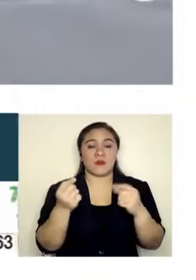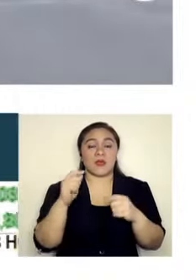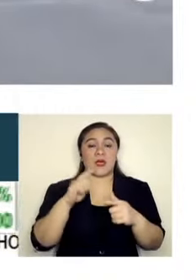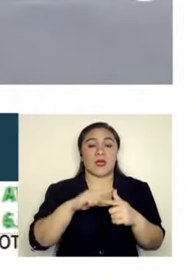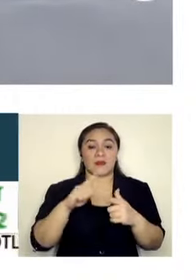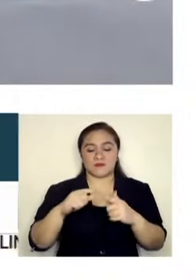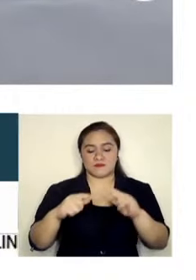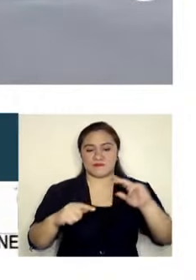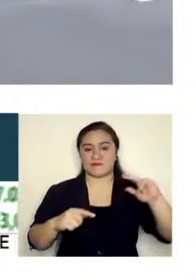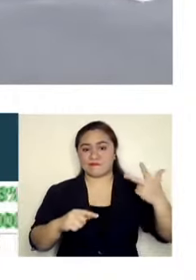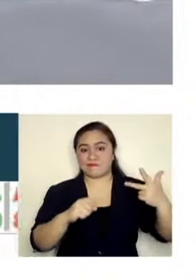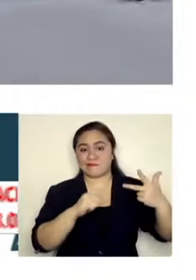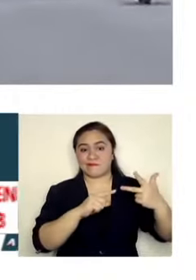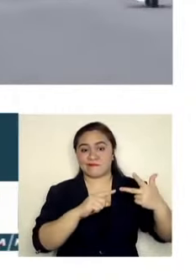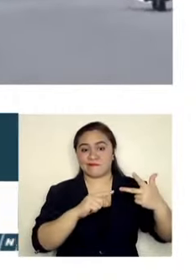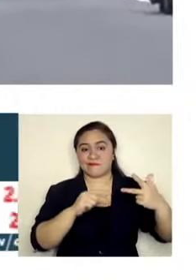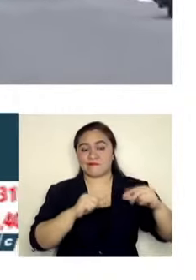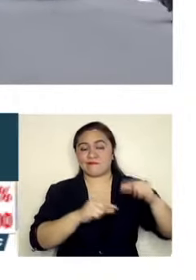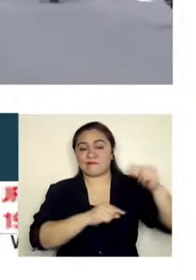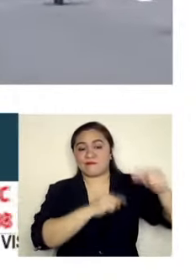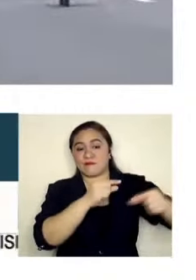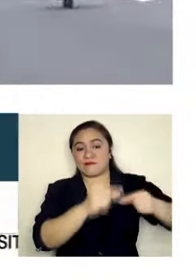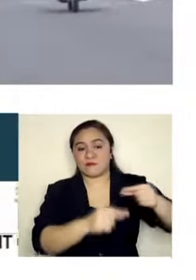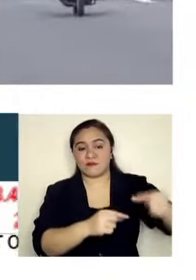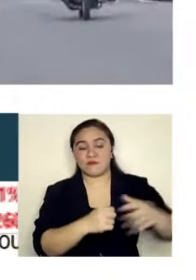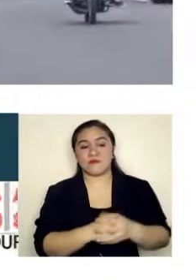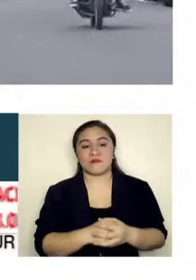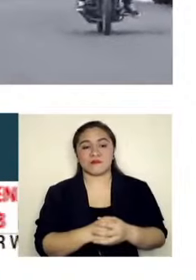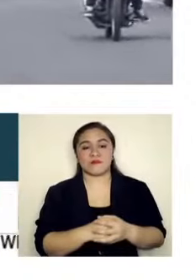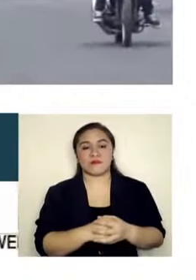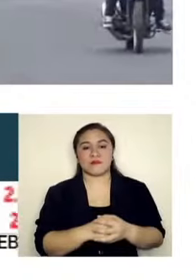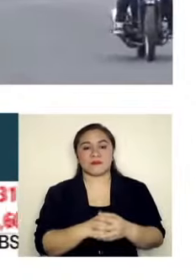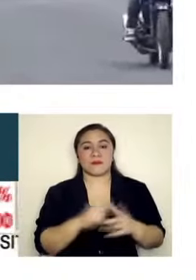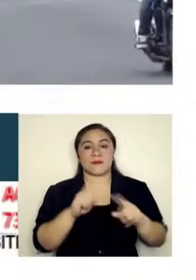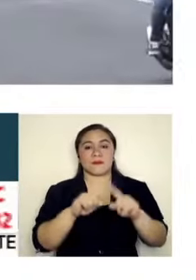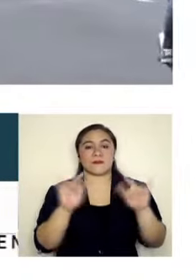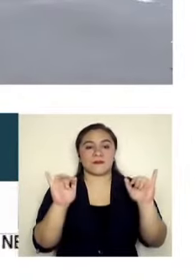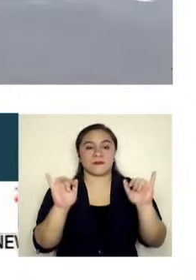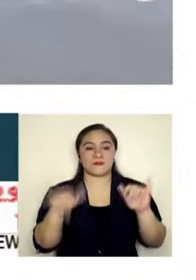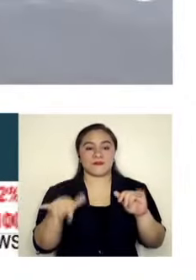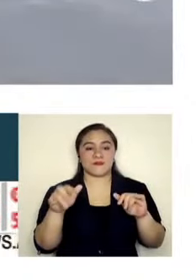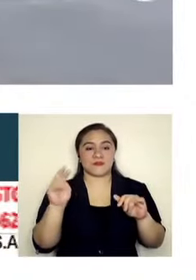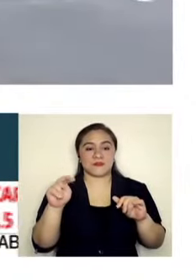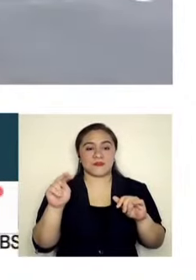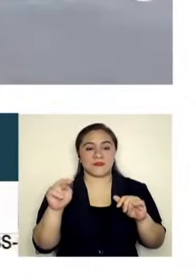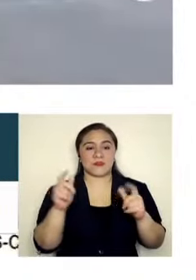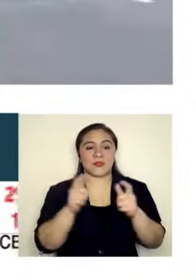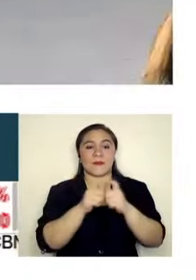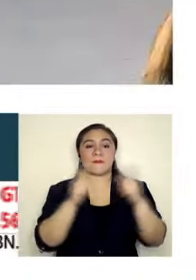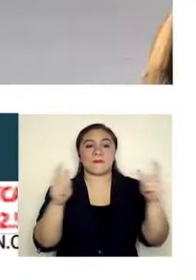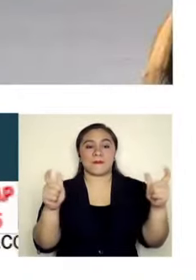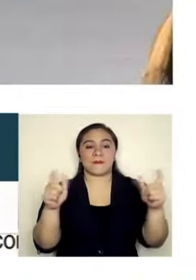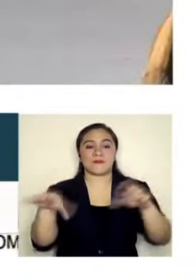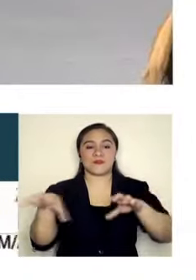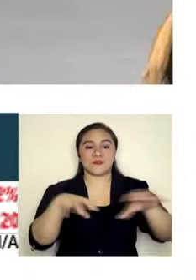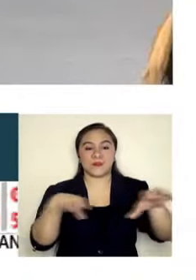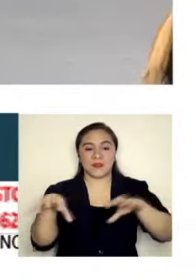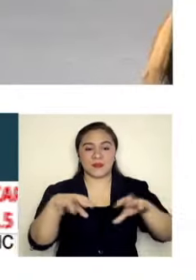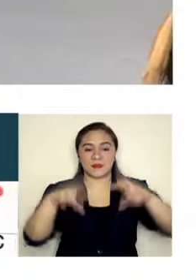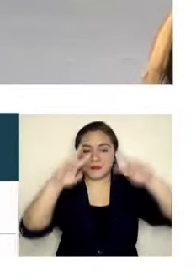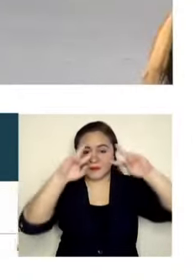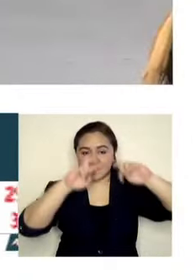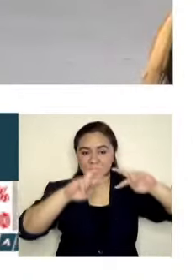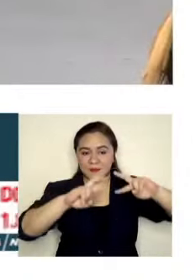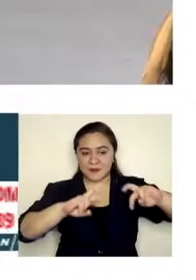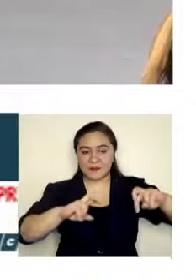generation right. Para, but we need a lot of investigation activities, asking activities in